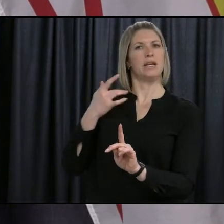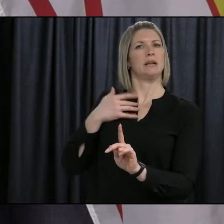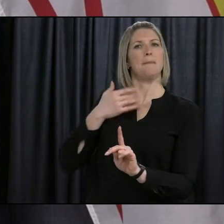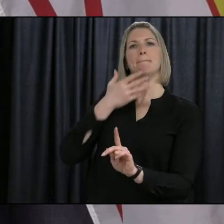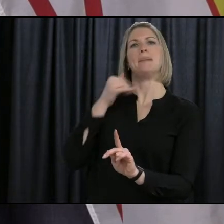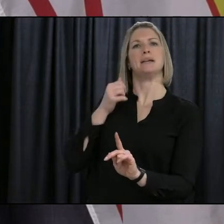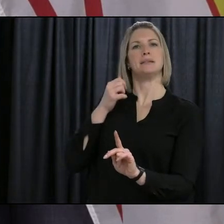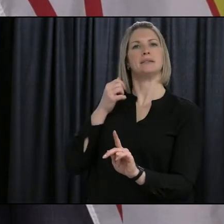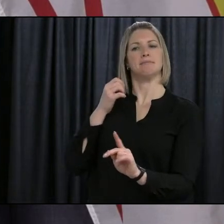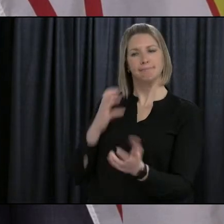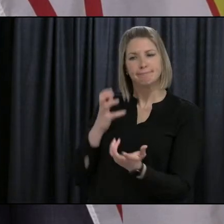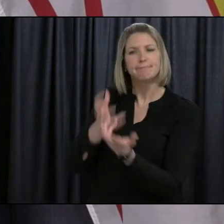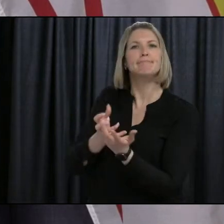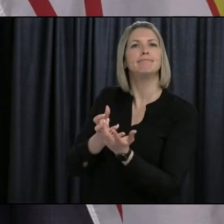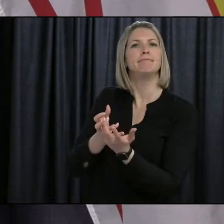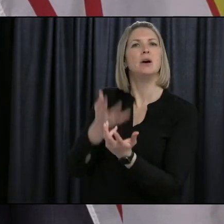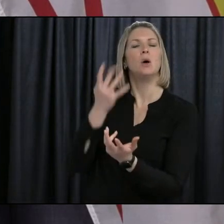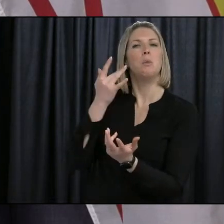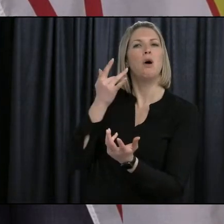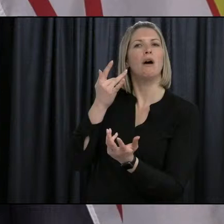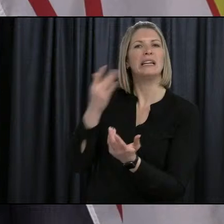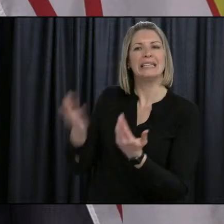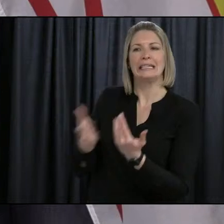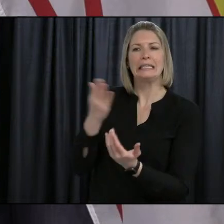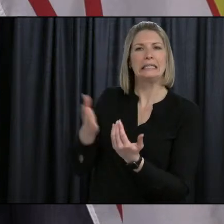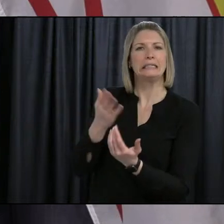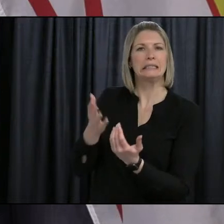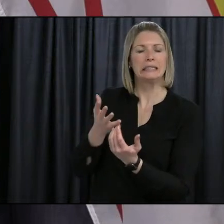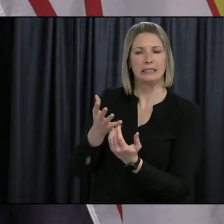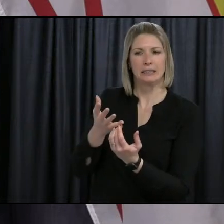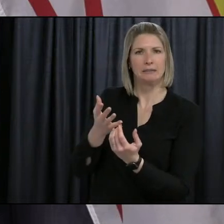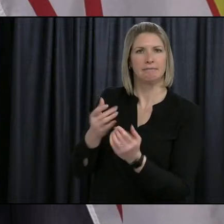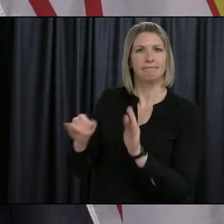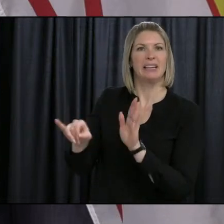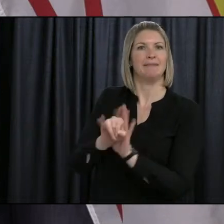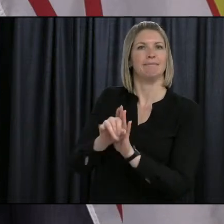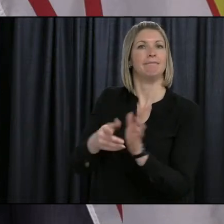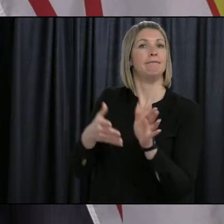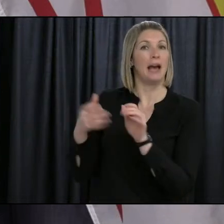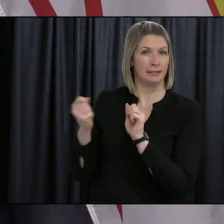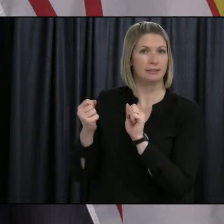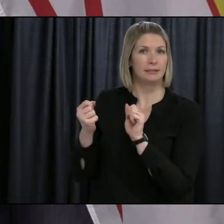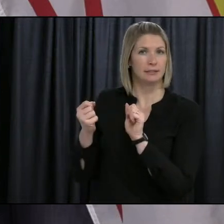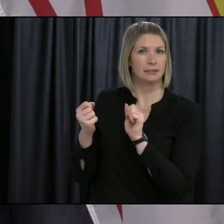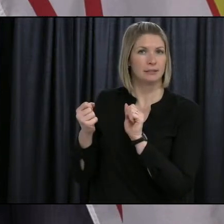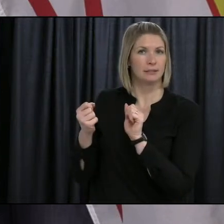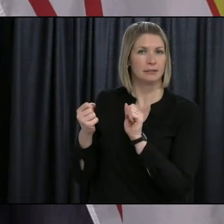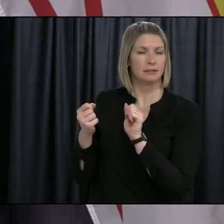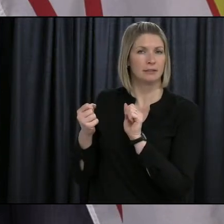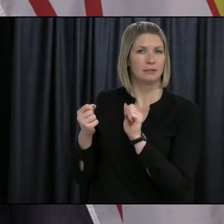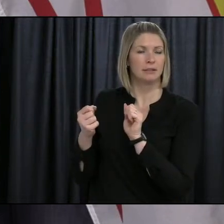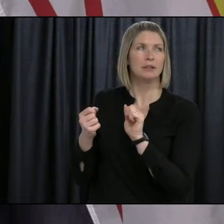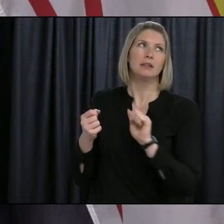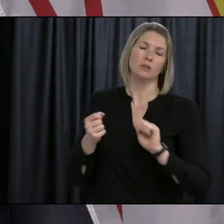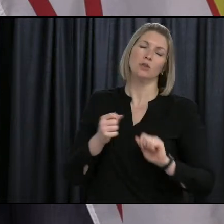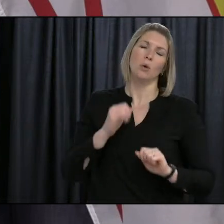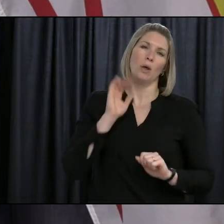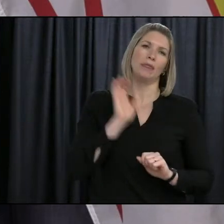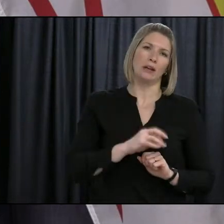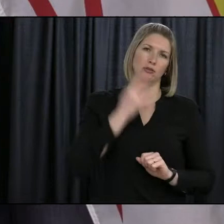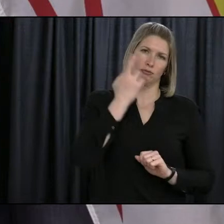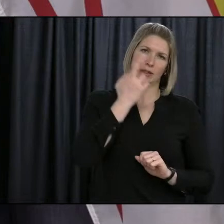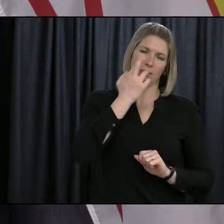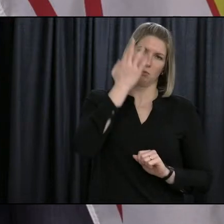general population because of the situation that we were in. So we are, you have to consider that. That's a big consideration because